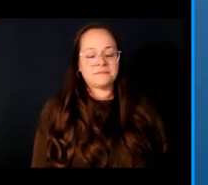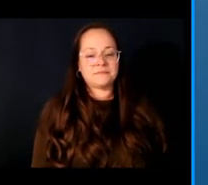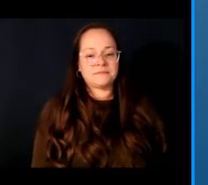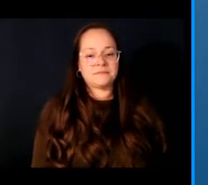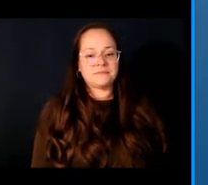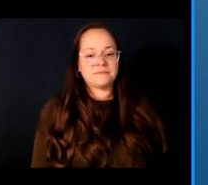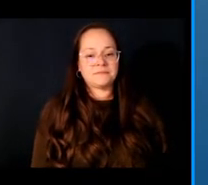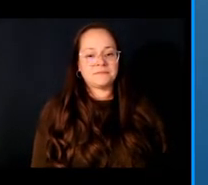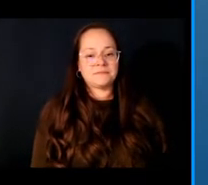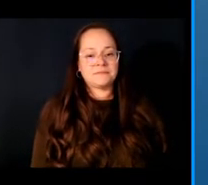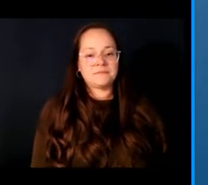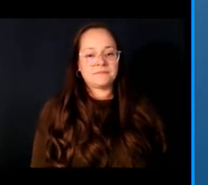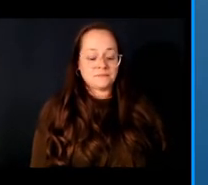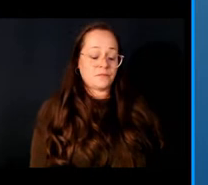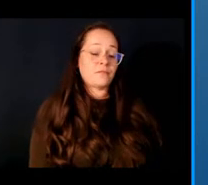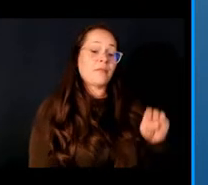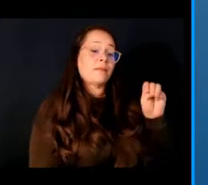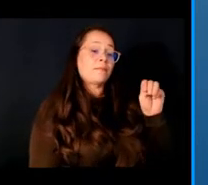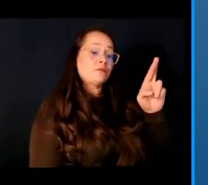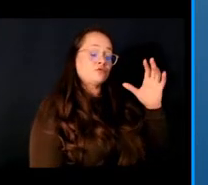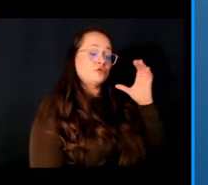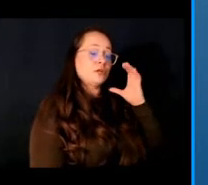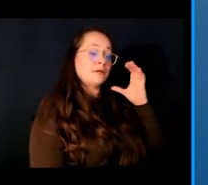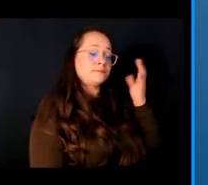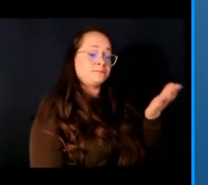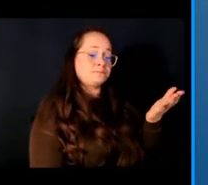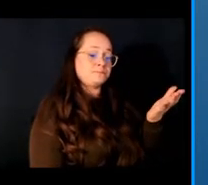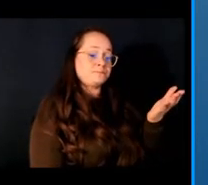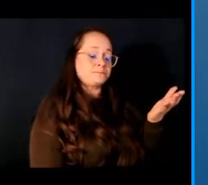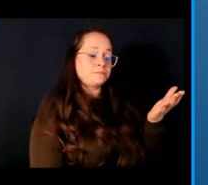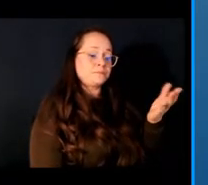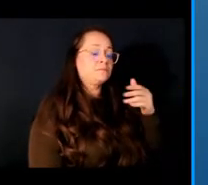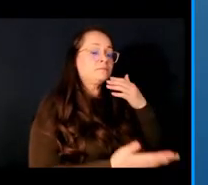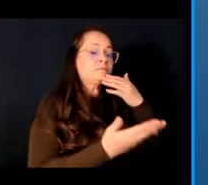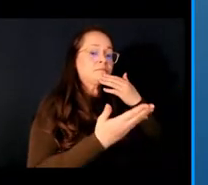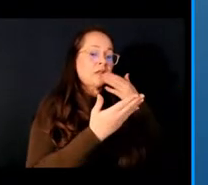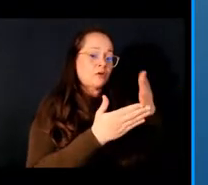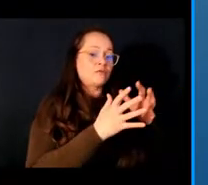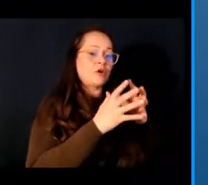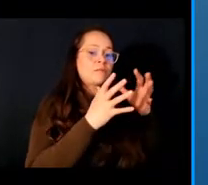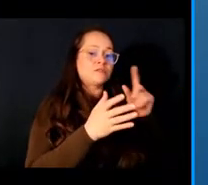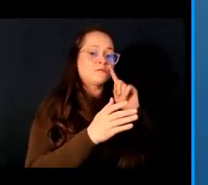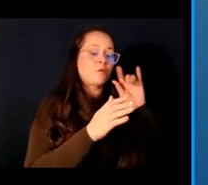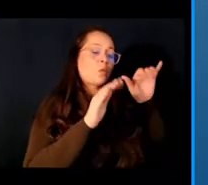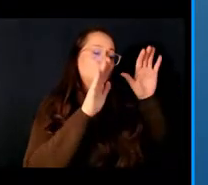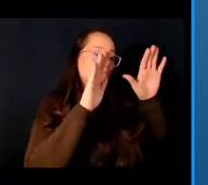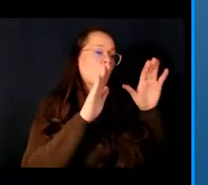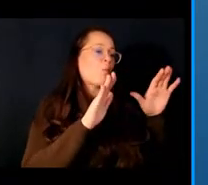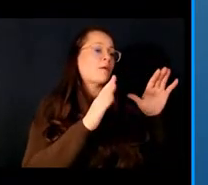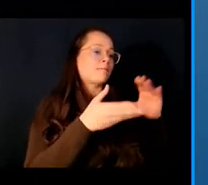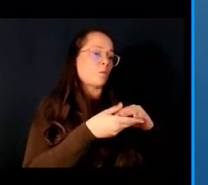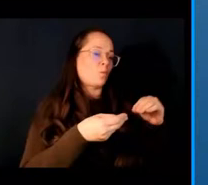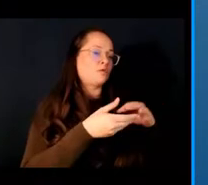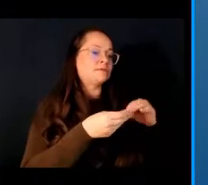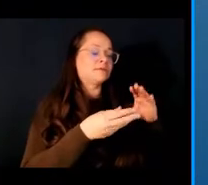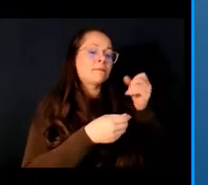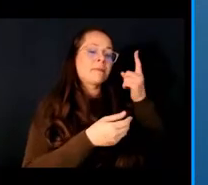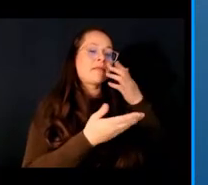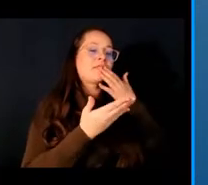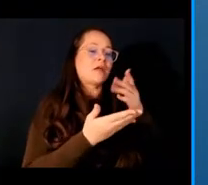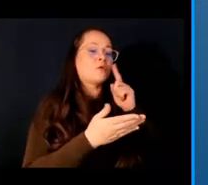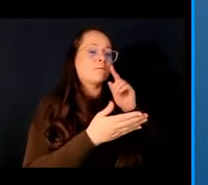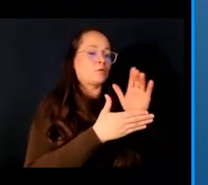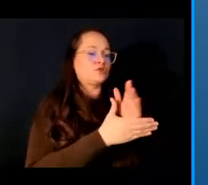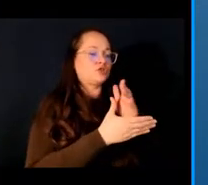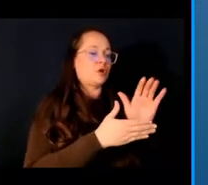Mr chairman Mr Mr Mr chair thank you very much for those wonderful words but thank you especially for sharing your